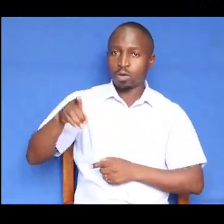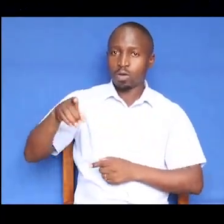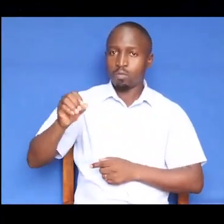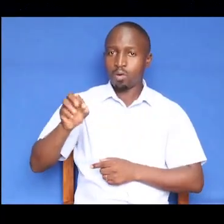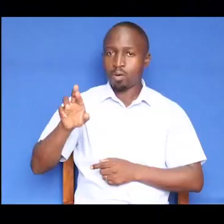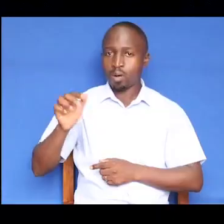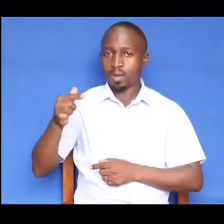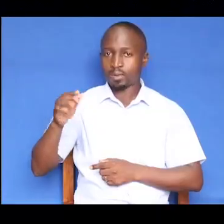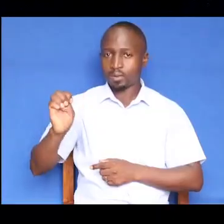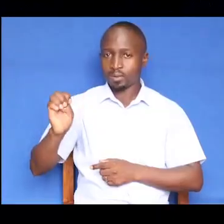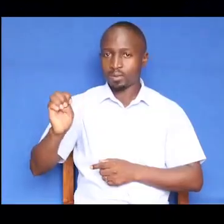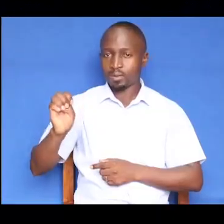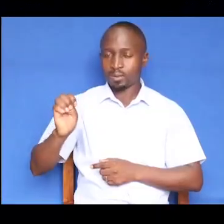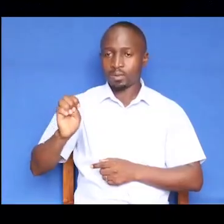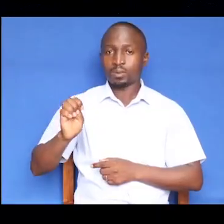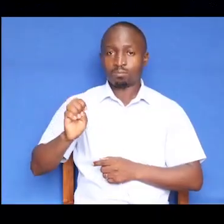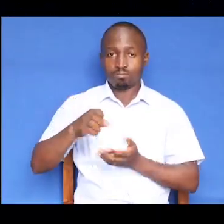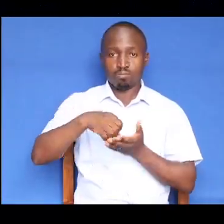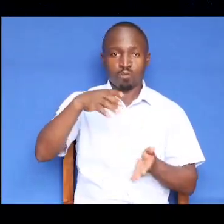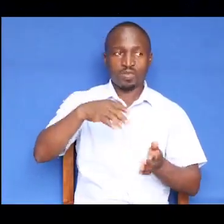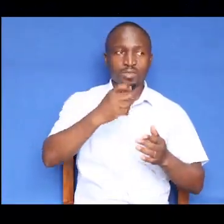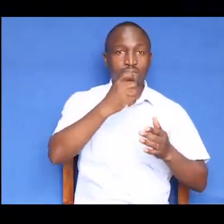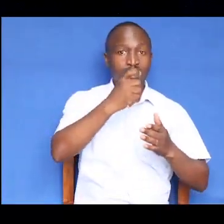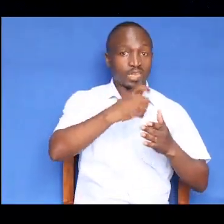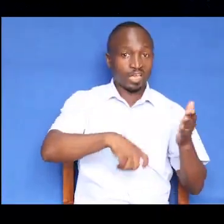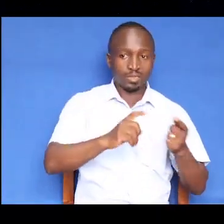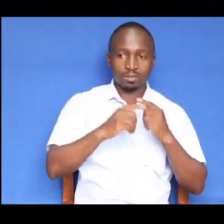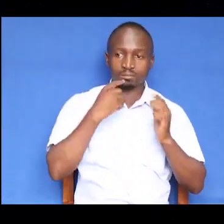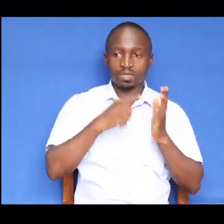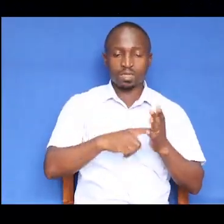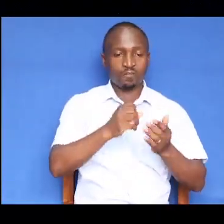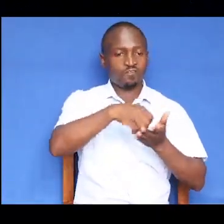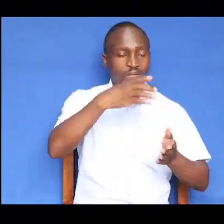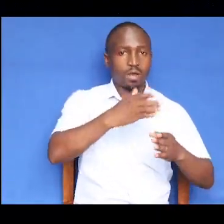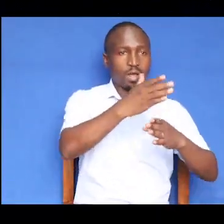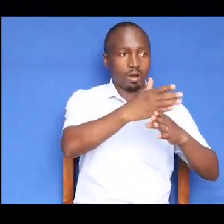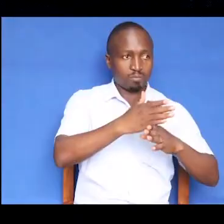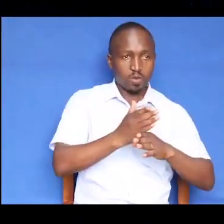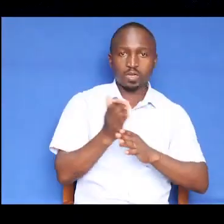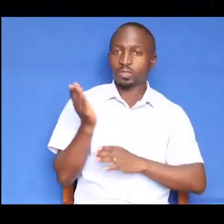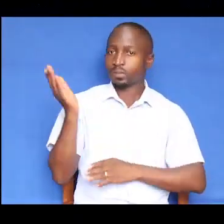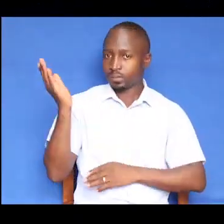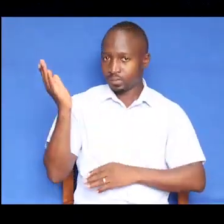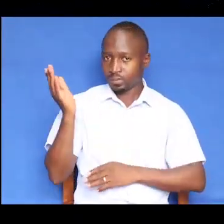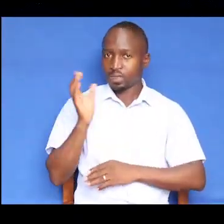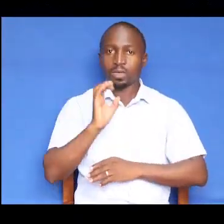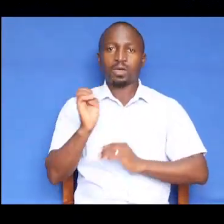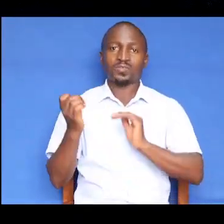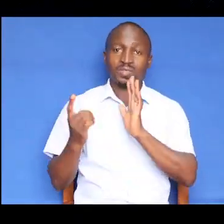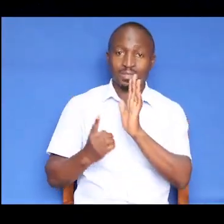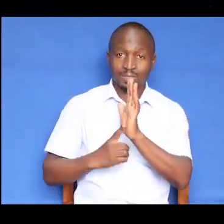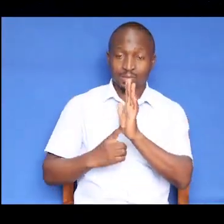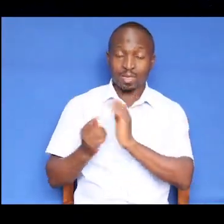profit tax left by government on company profits. Let's say